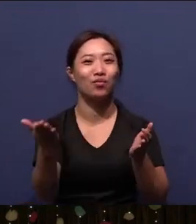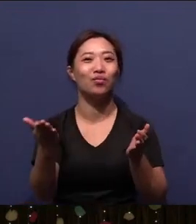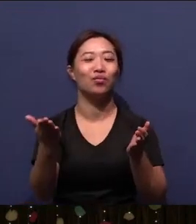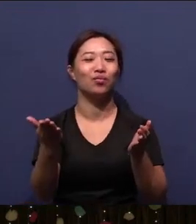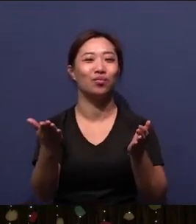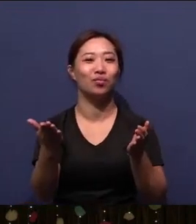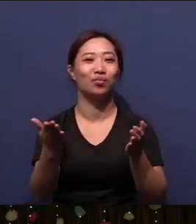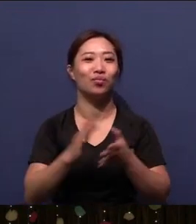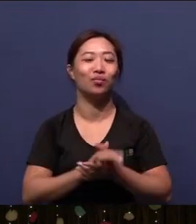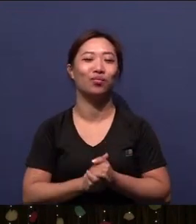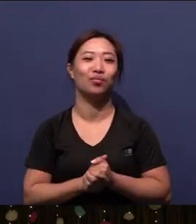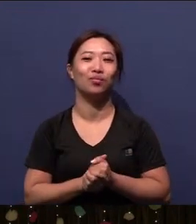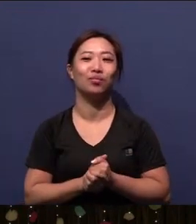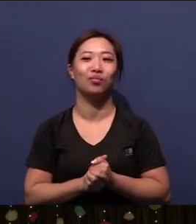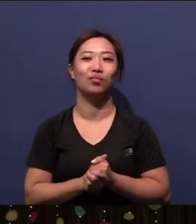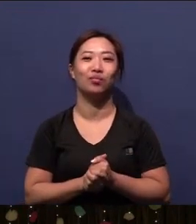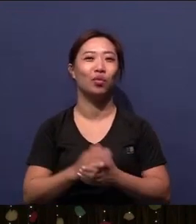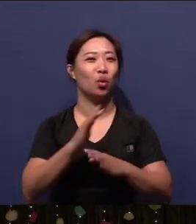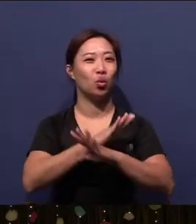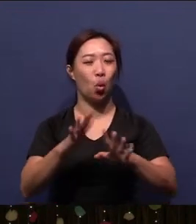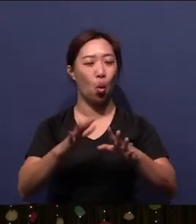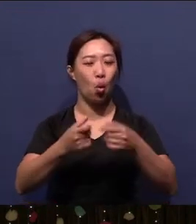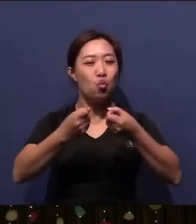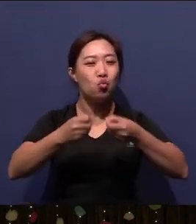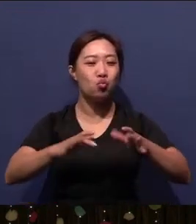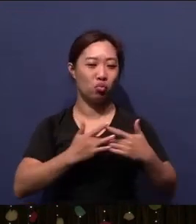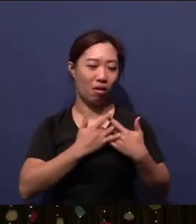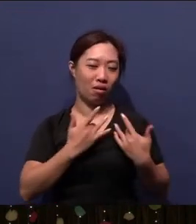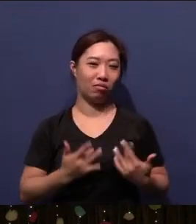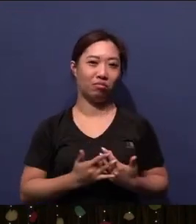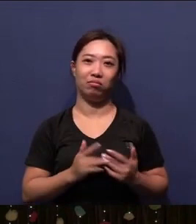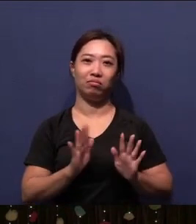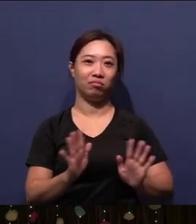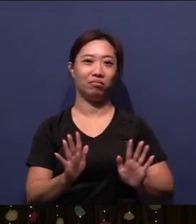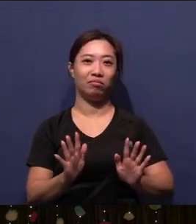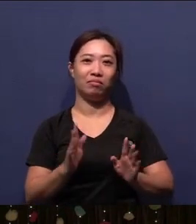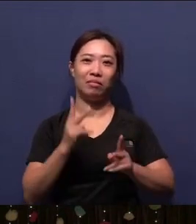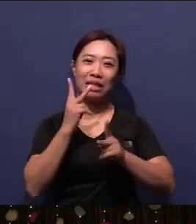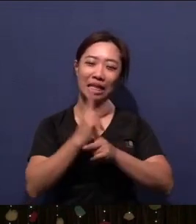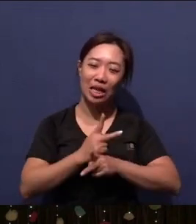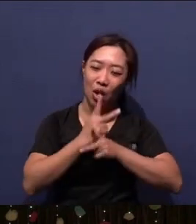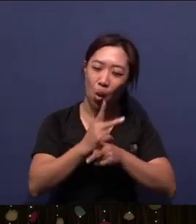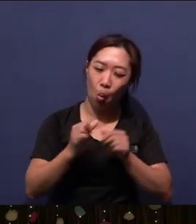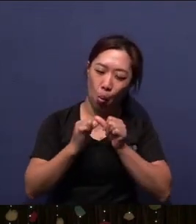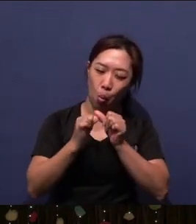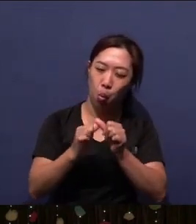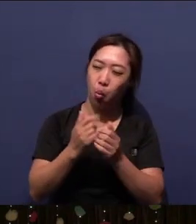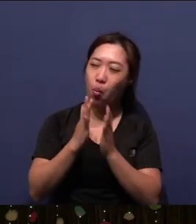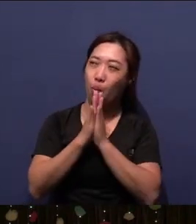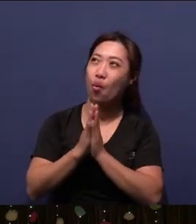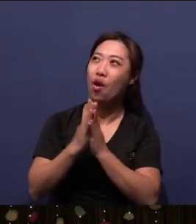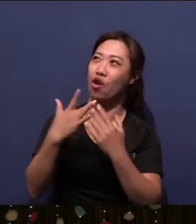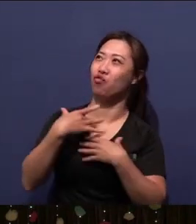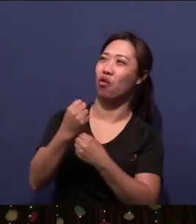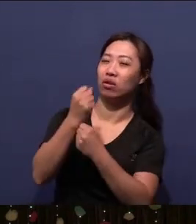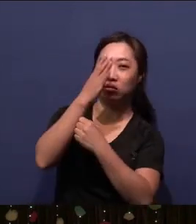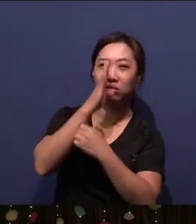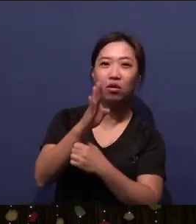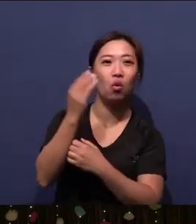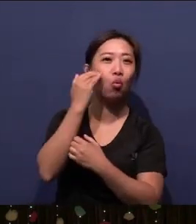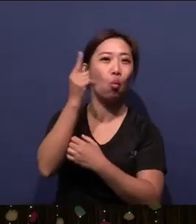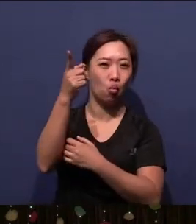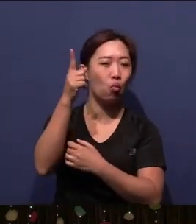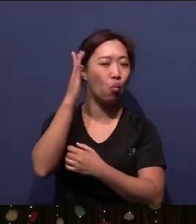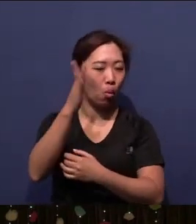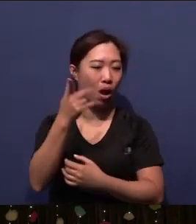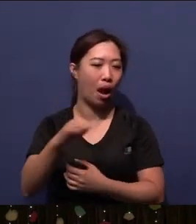I want to encourage you, don't lose heart. Keep praying, keep trusting God, and pray that they will come back